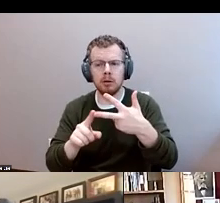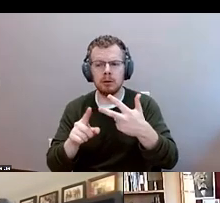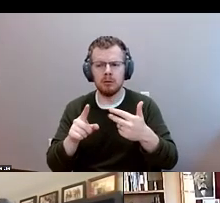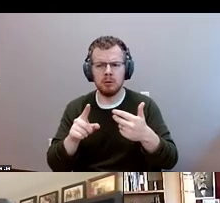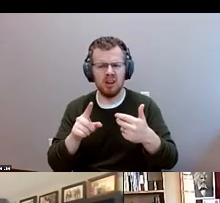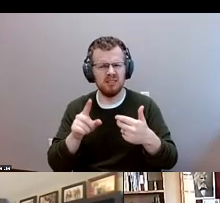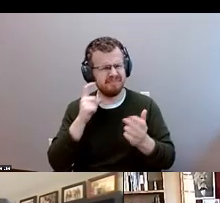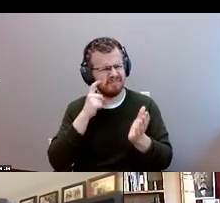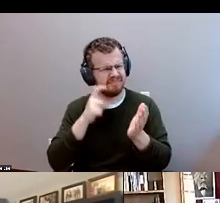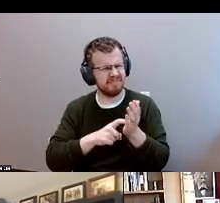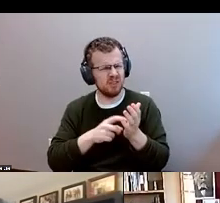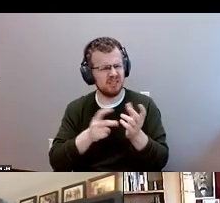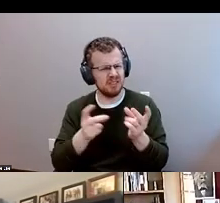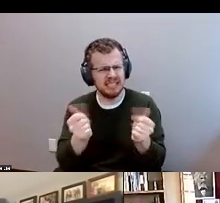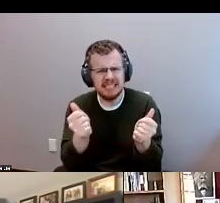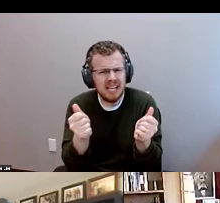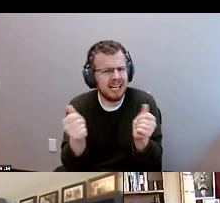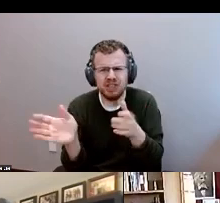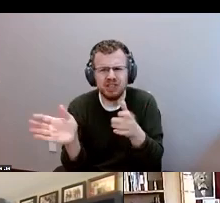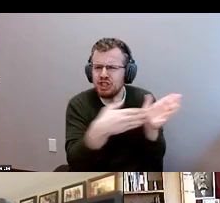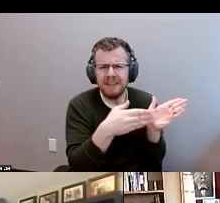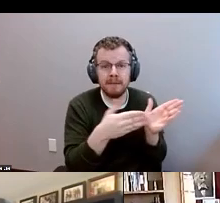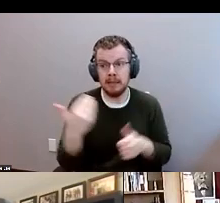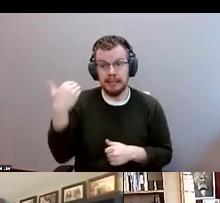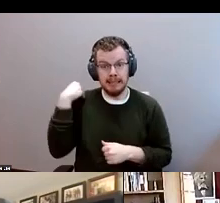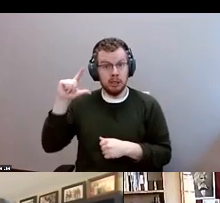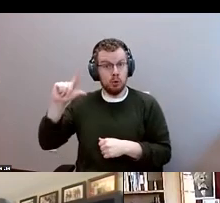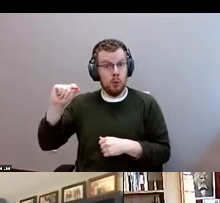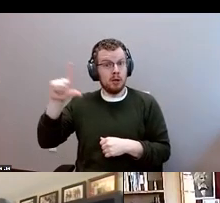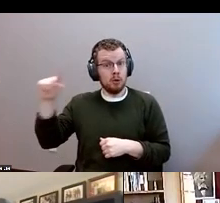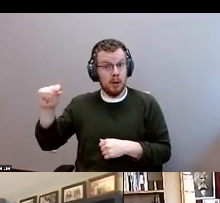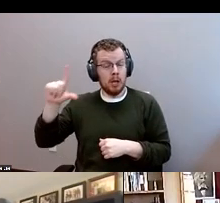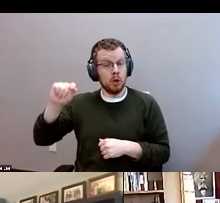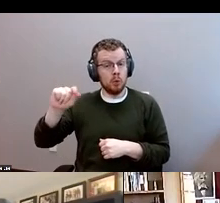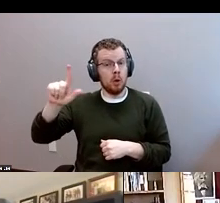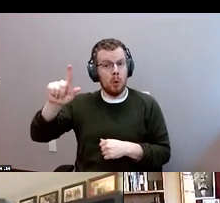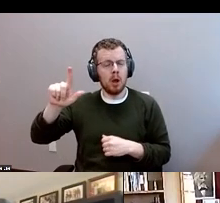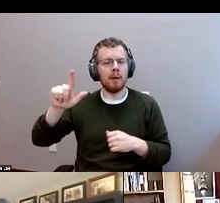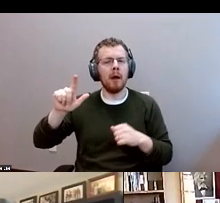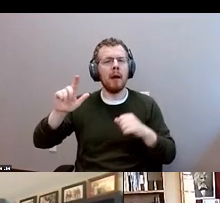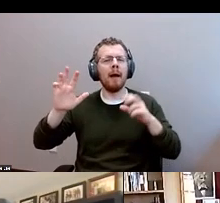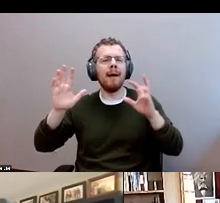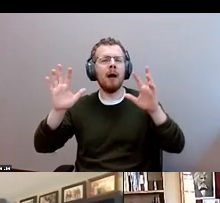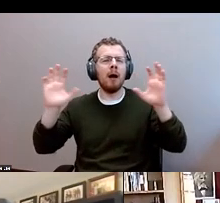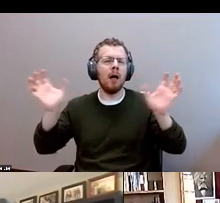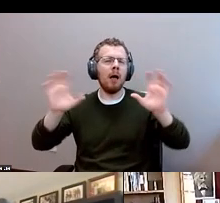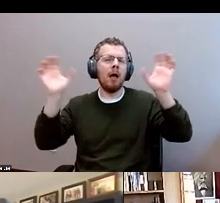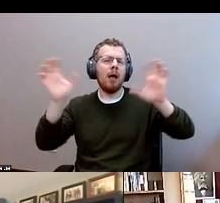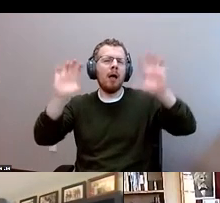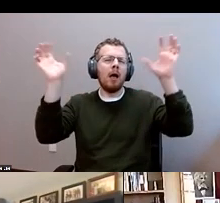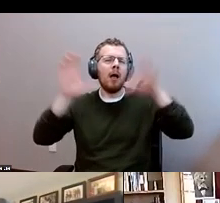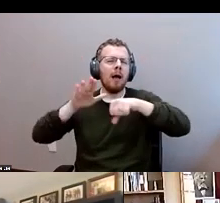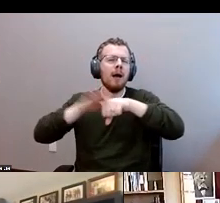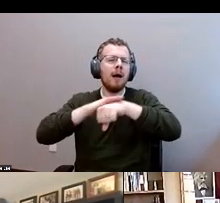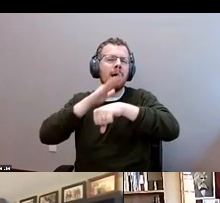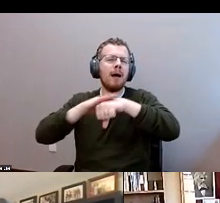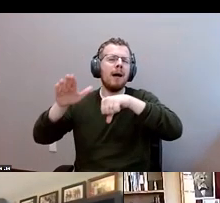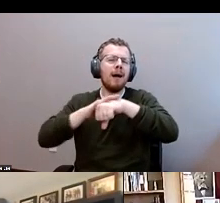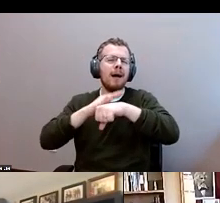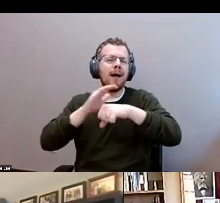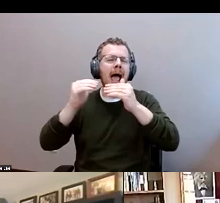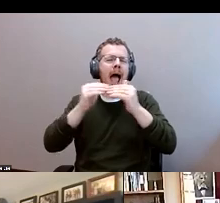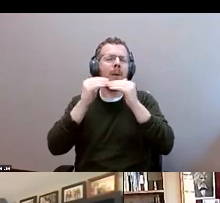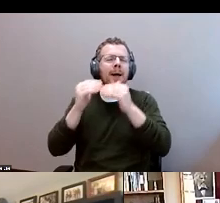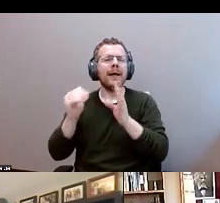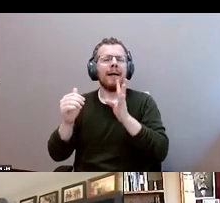shift. 2020, 2021 was a lot, there was a lot of cosmetic and performative equity. At the same time,